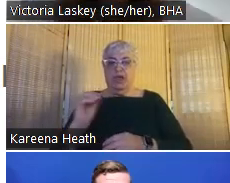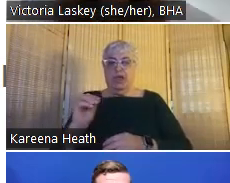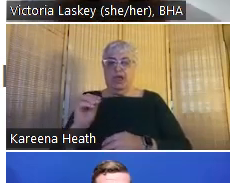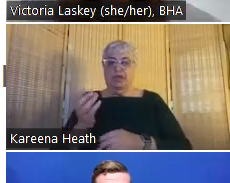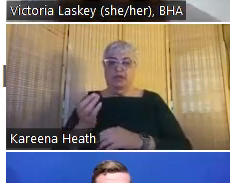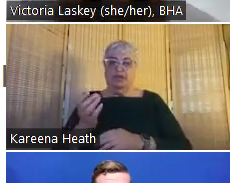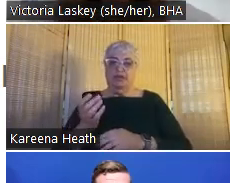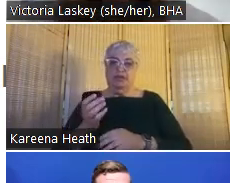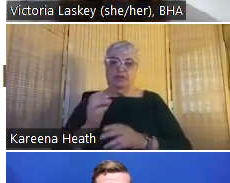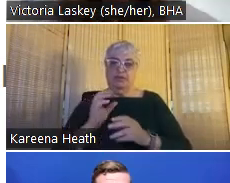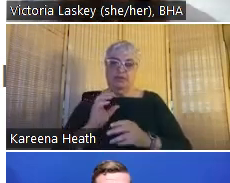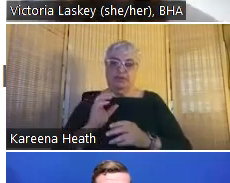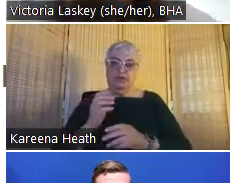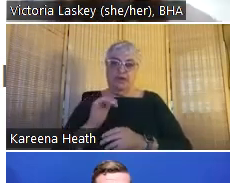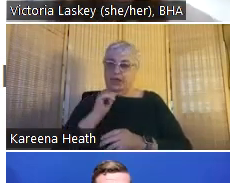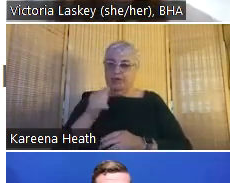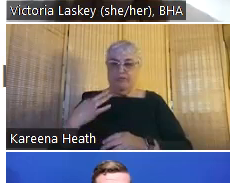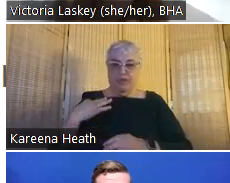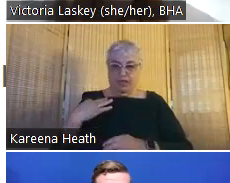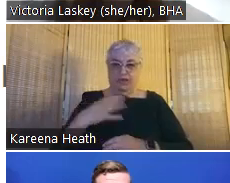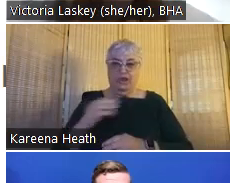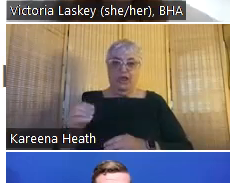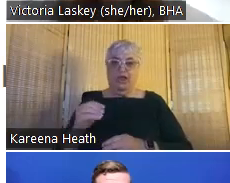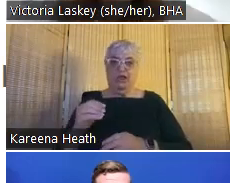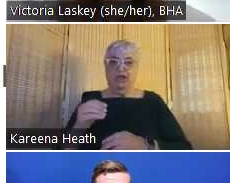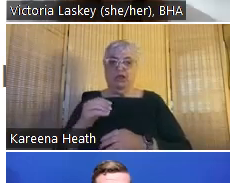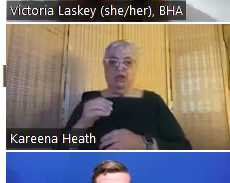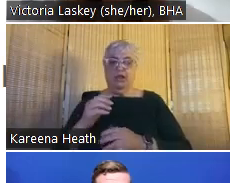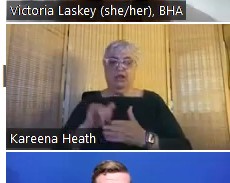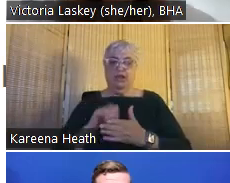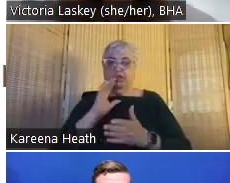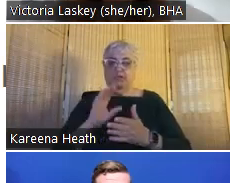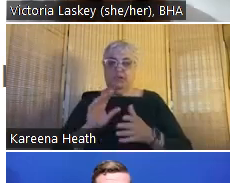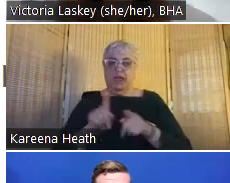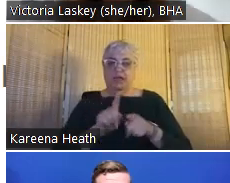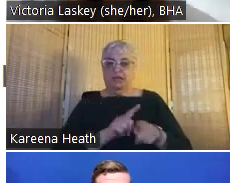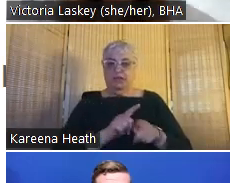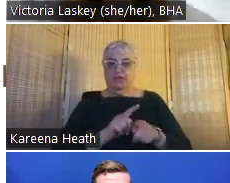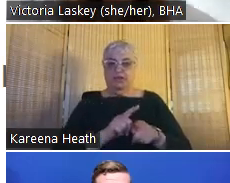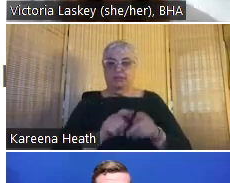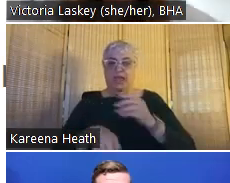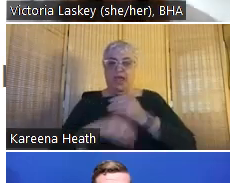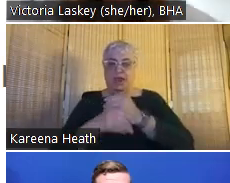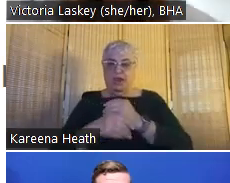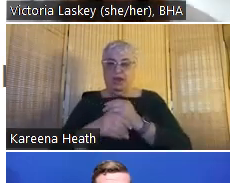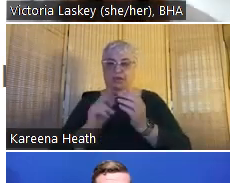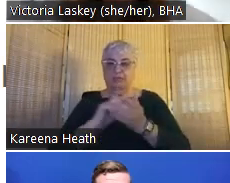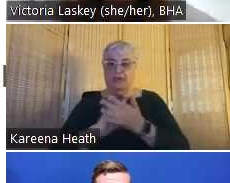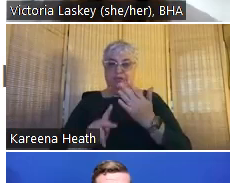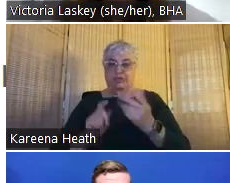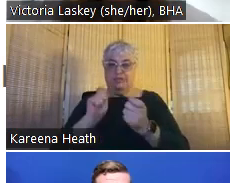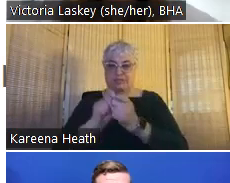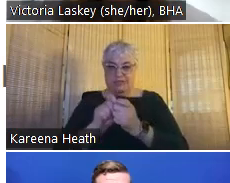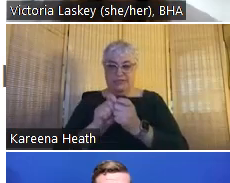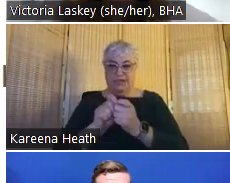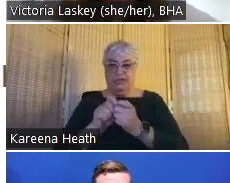commitment services. This is an optional add-on endorsement, and this will be treated as a population-specific endorsement